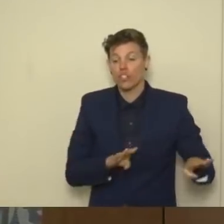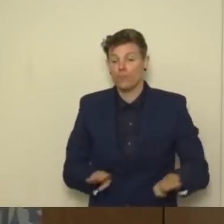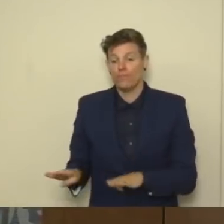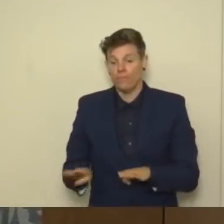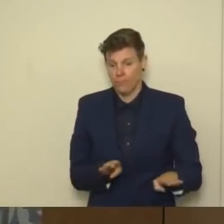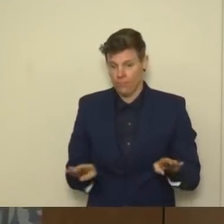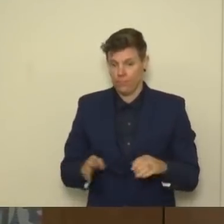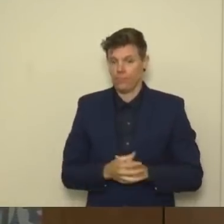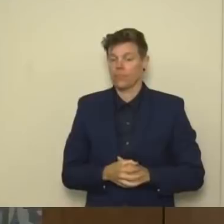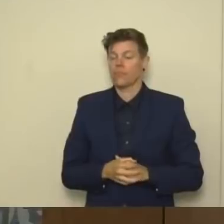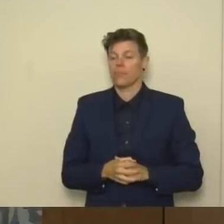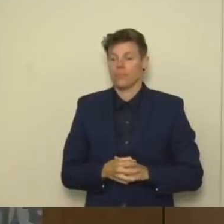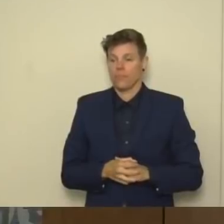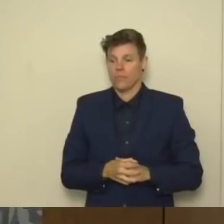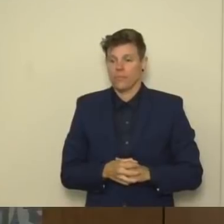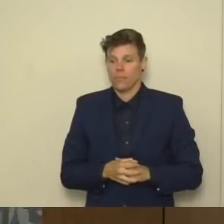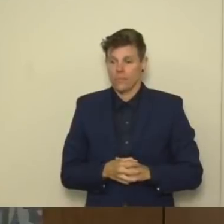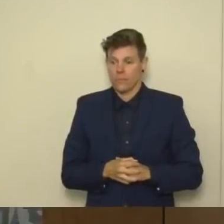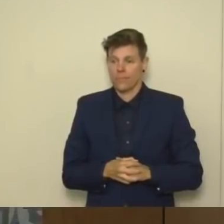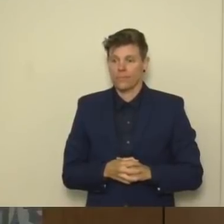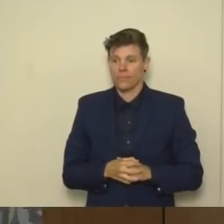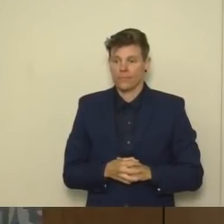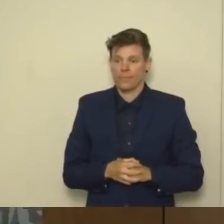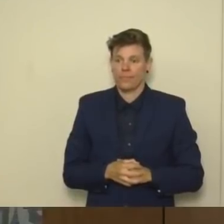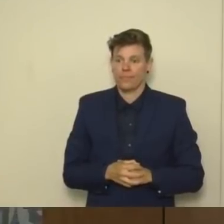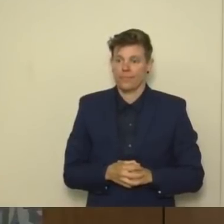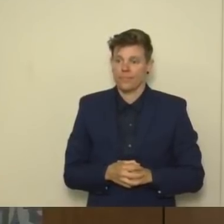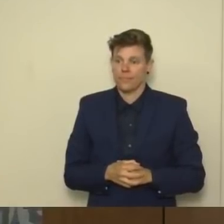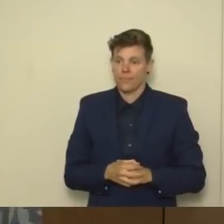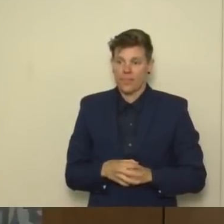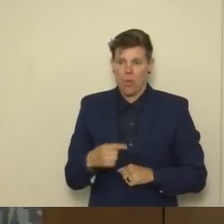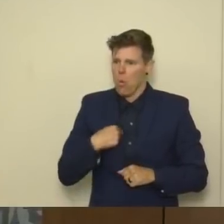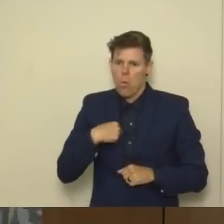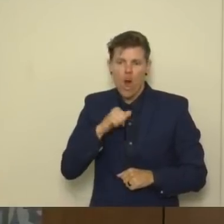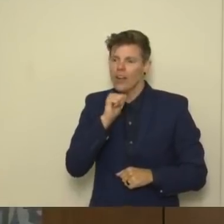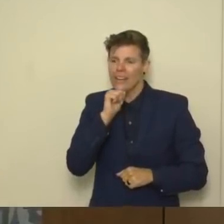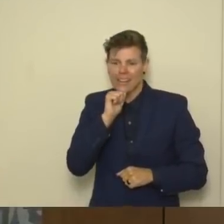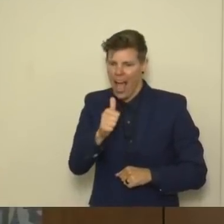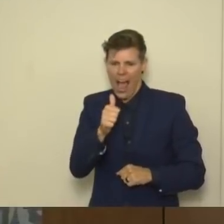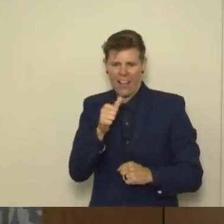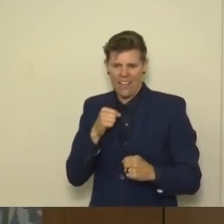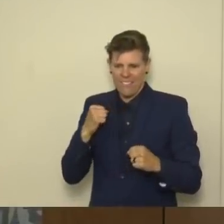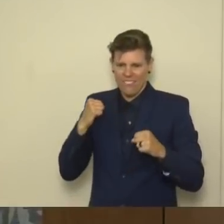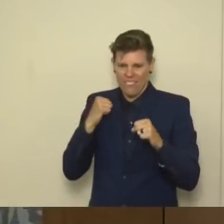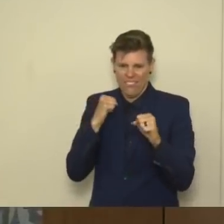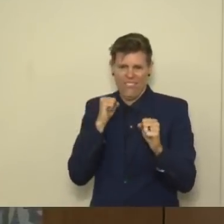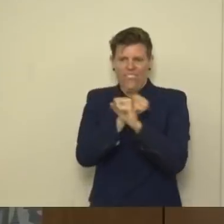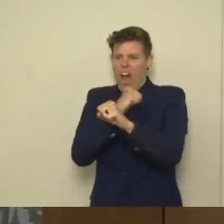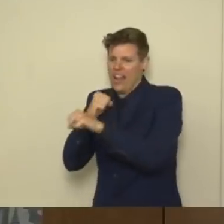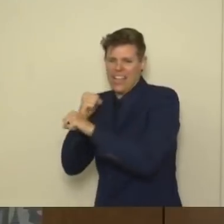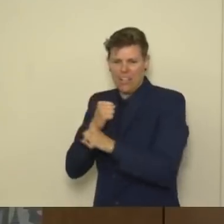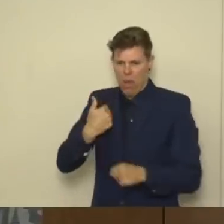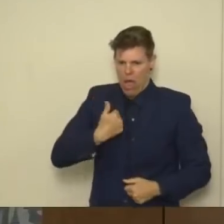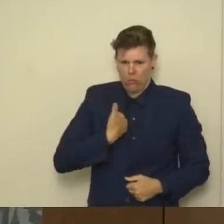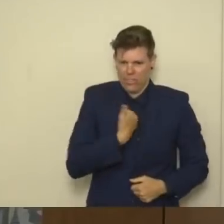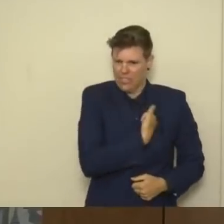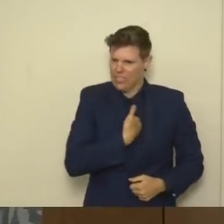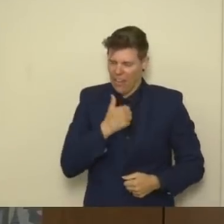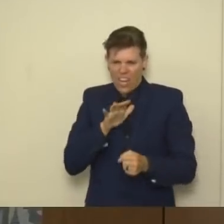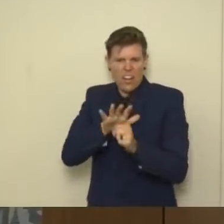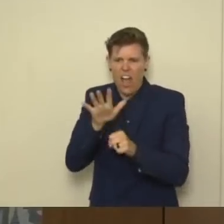back at COVID, but not allowing it to spread. So if we can win on those other fronts with far